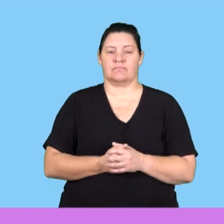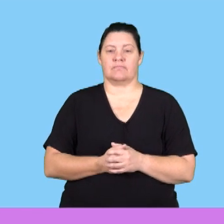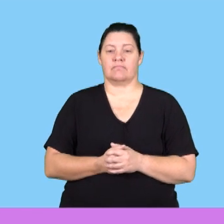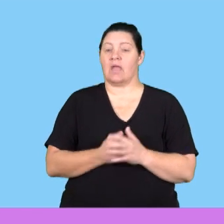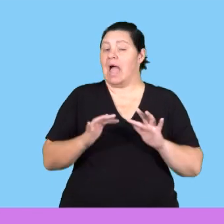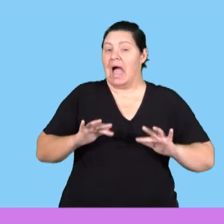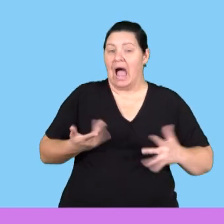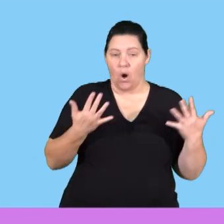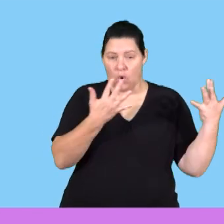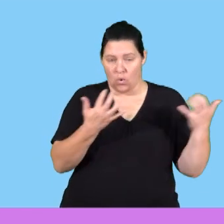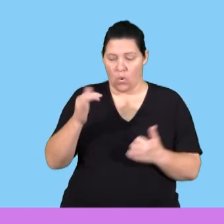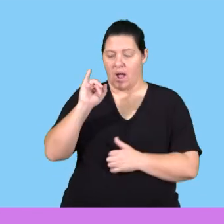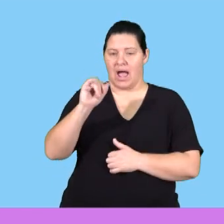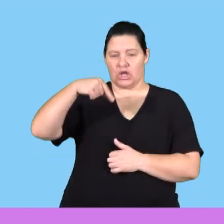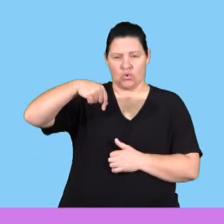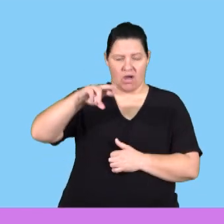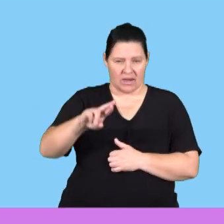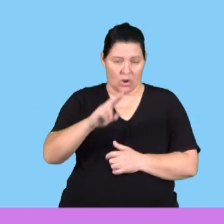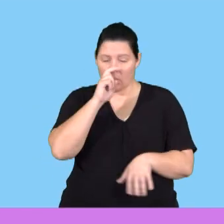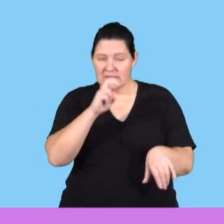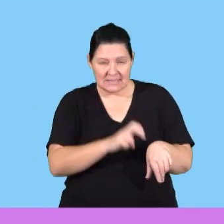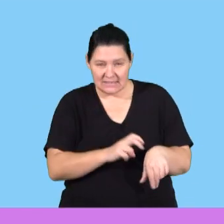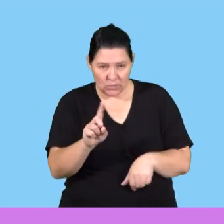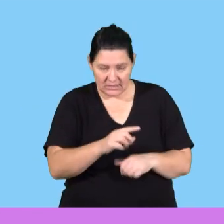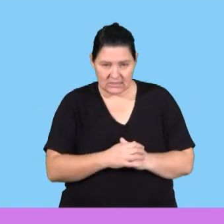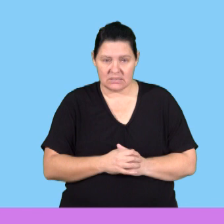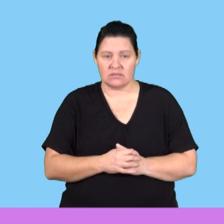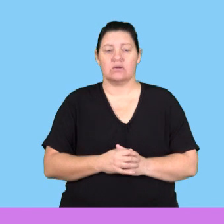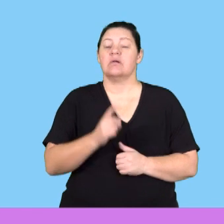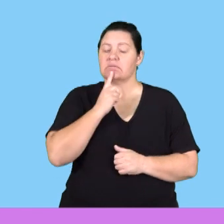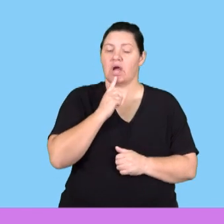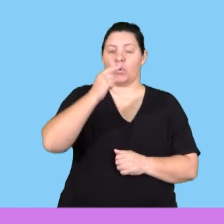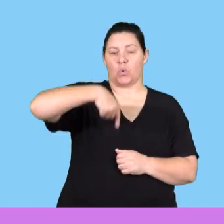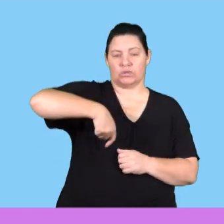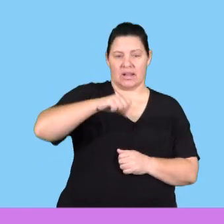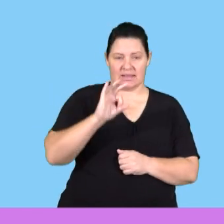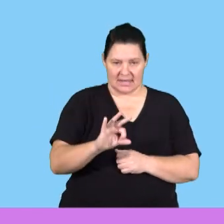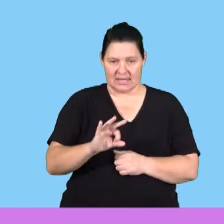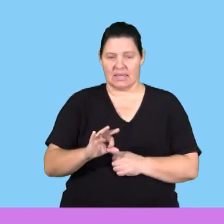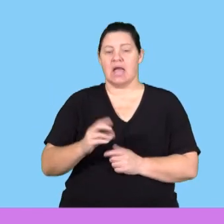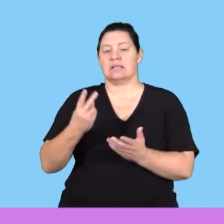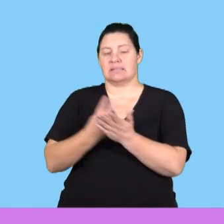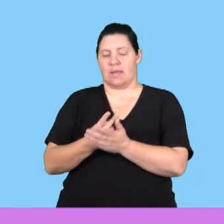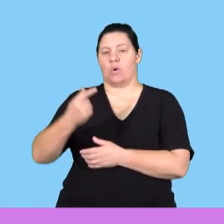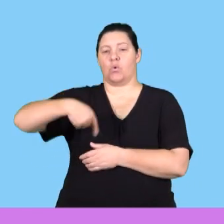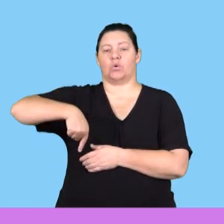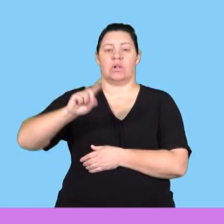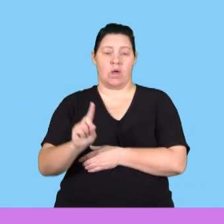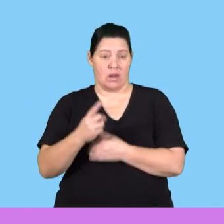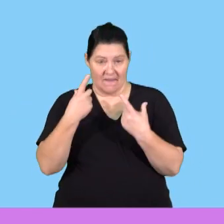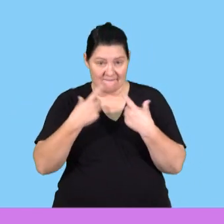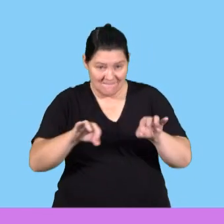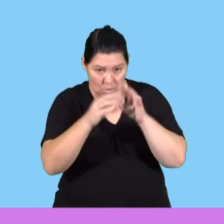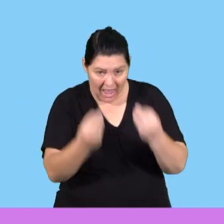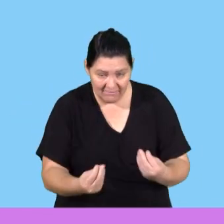Now, okay, so how do we calculate the IQR, or what is needed for the IQR is quartile 3 and quartile 1.